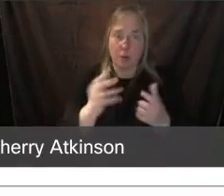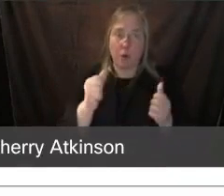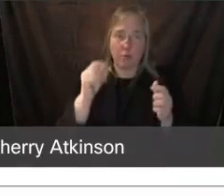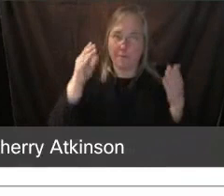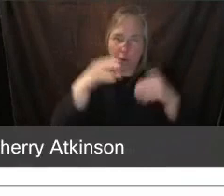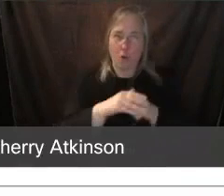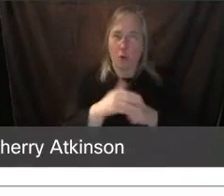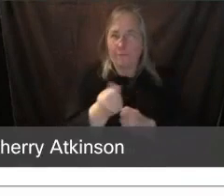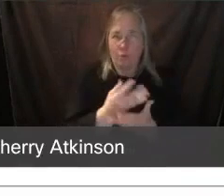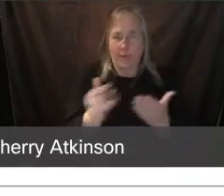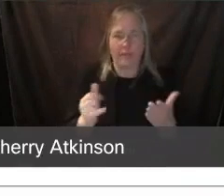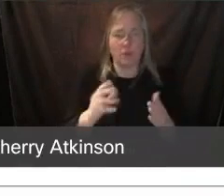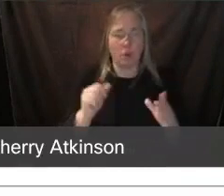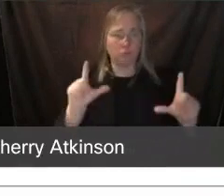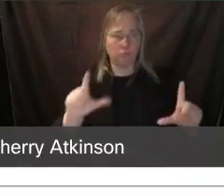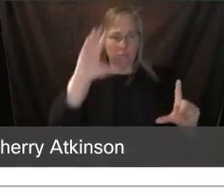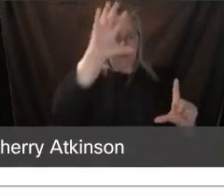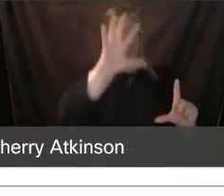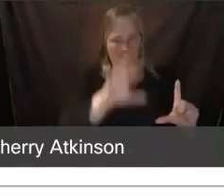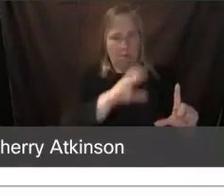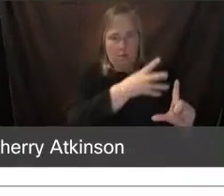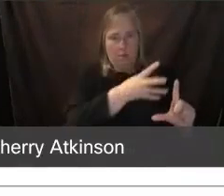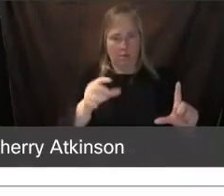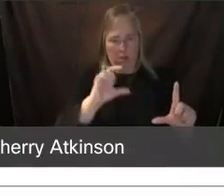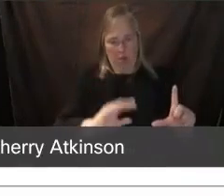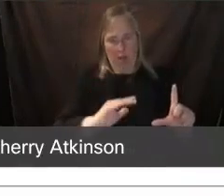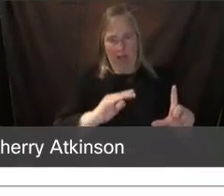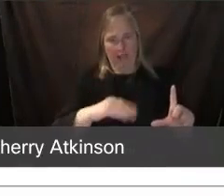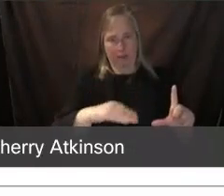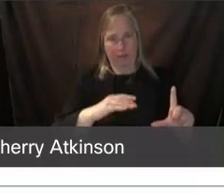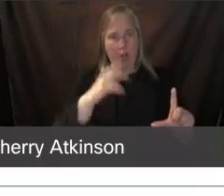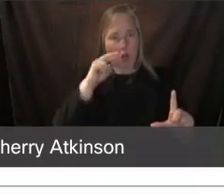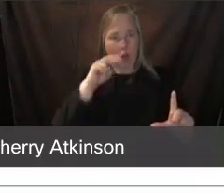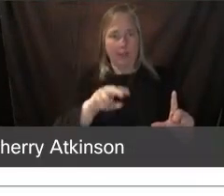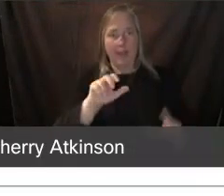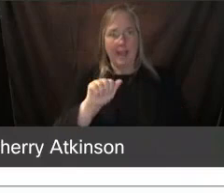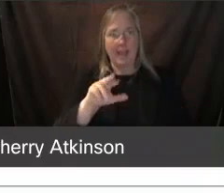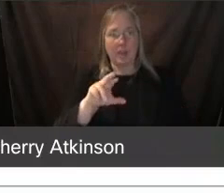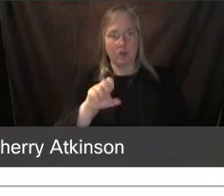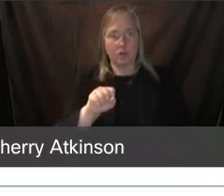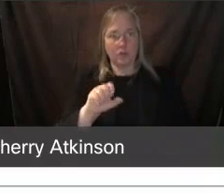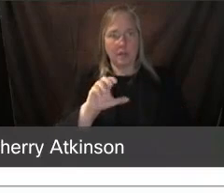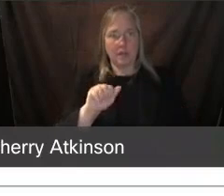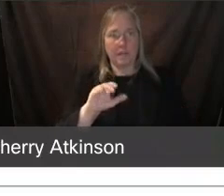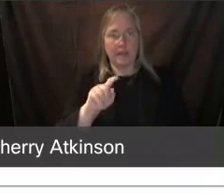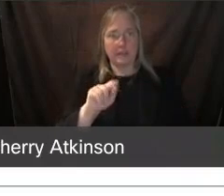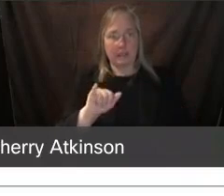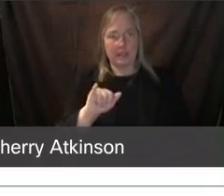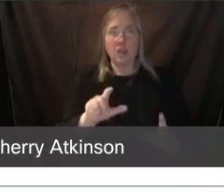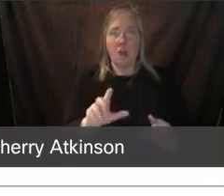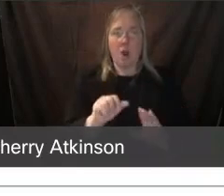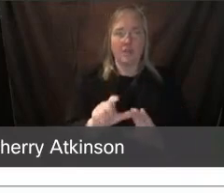context. So if you look at the acres capacity just to the left of that little red box,